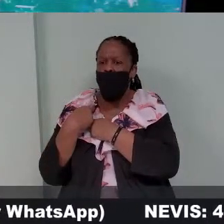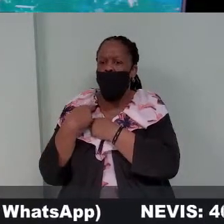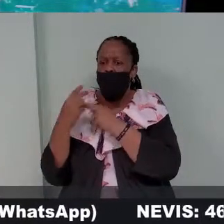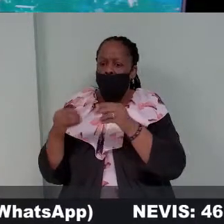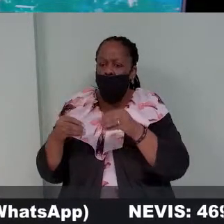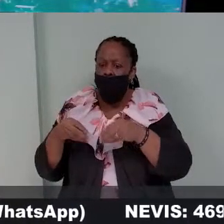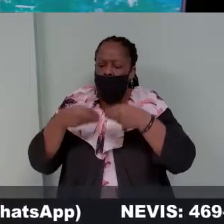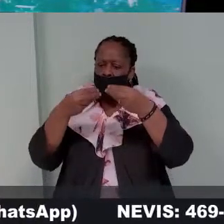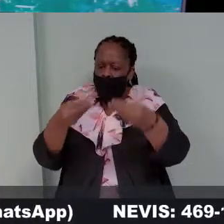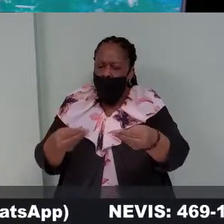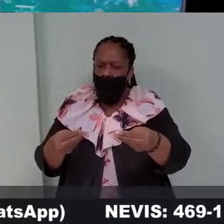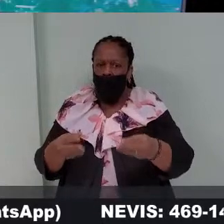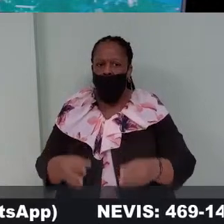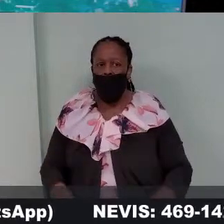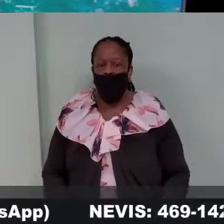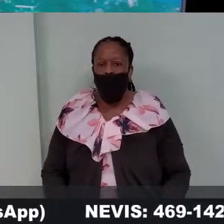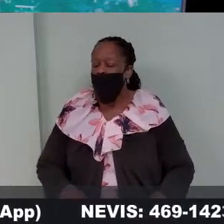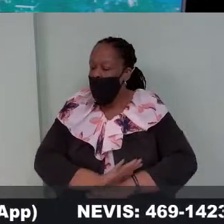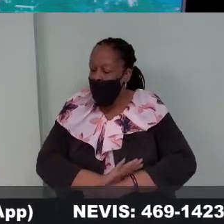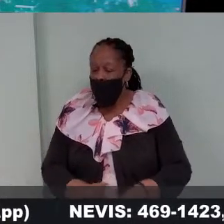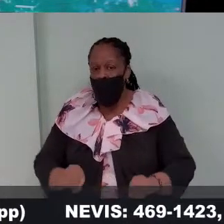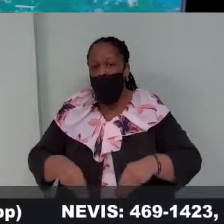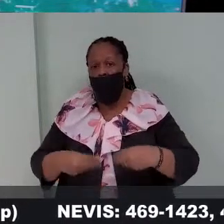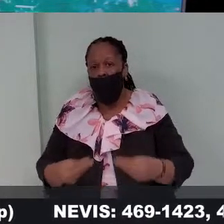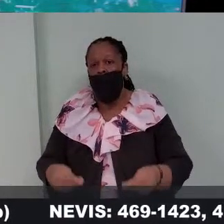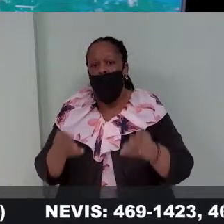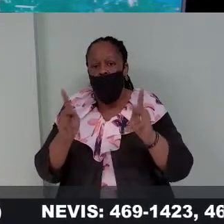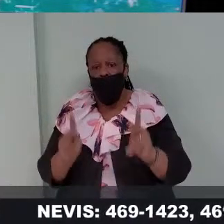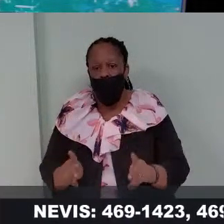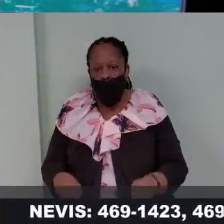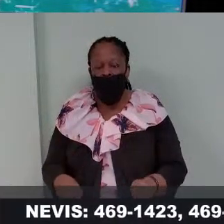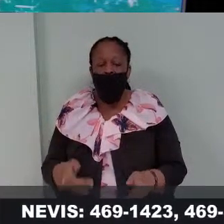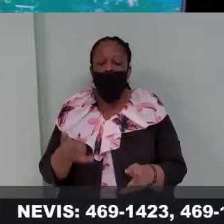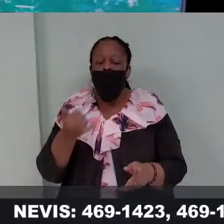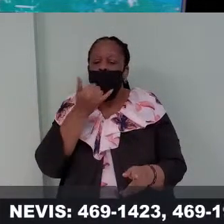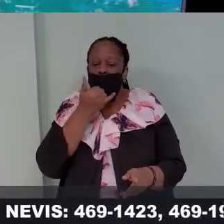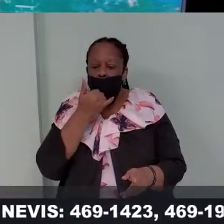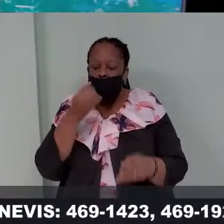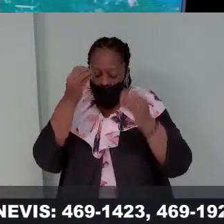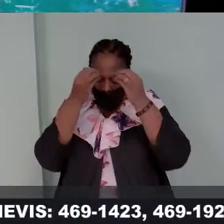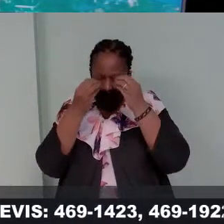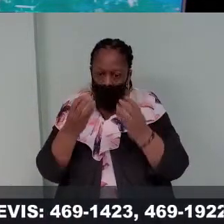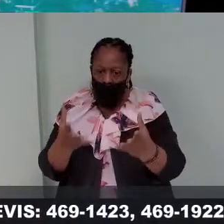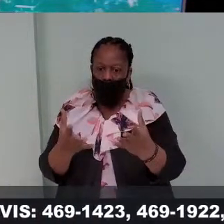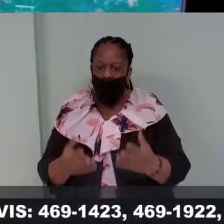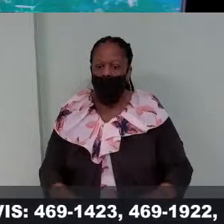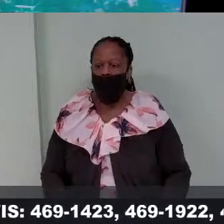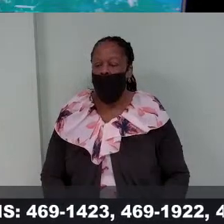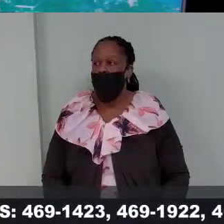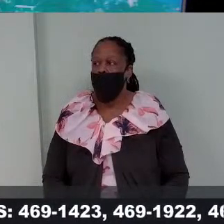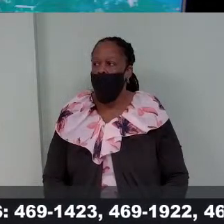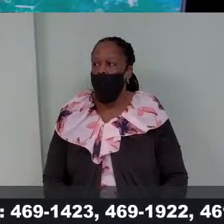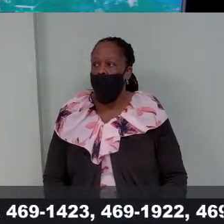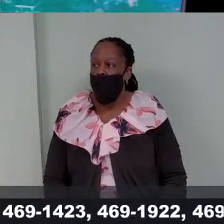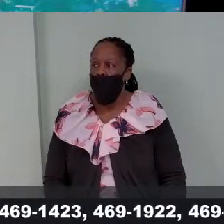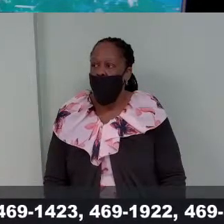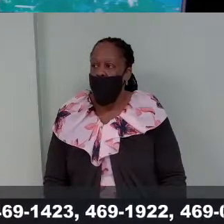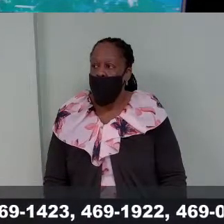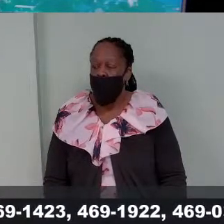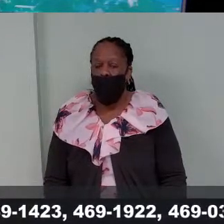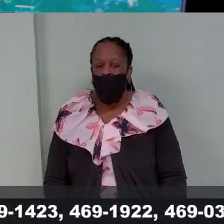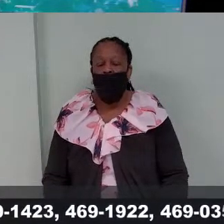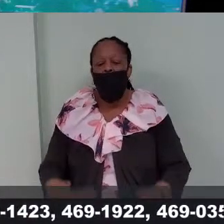in ensuring that misinformation is not used to create panic or fear in our people. Before reporting